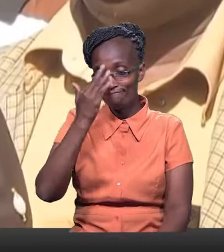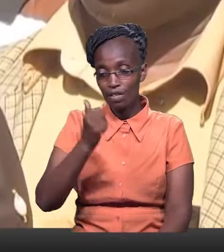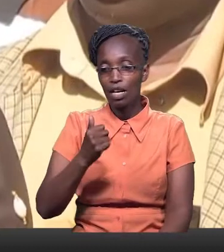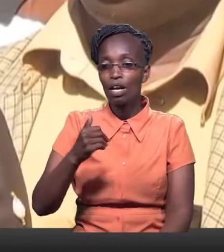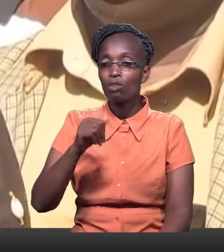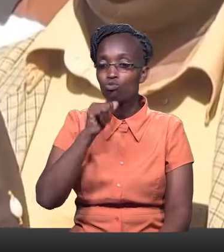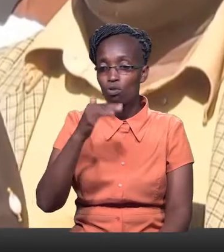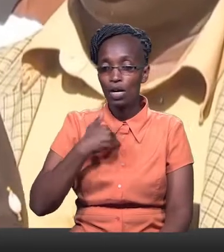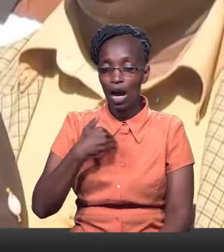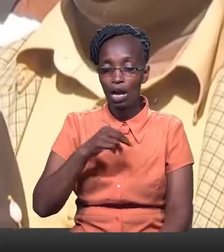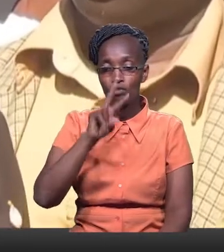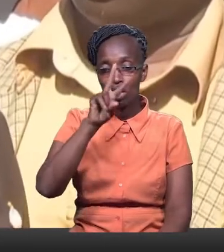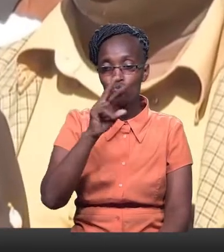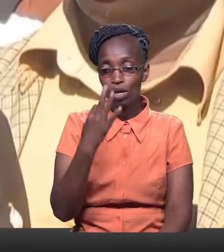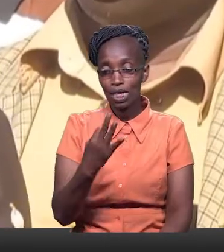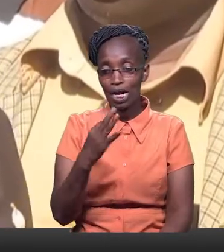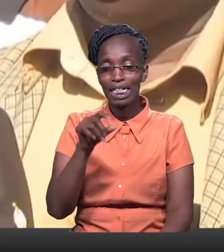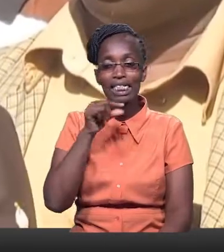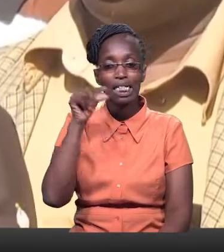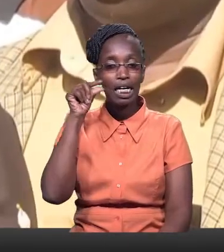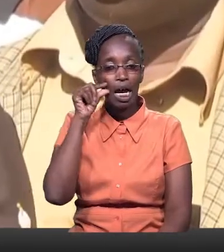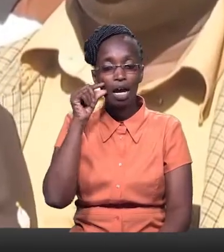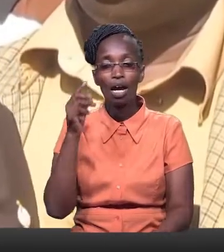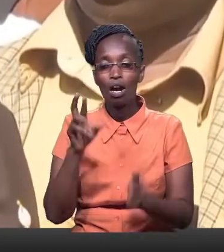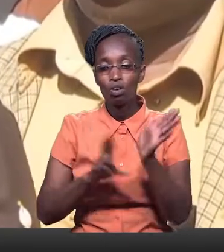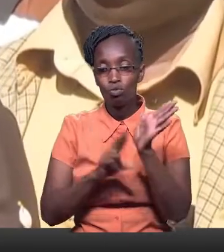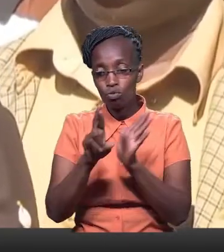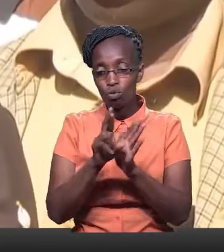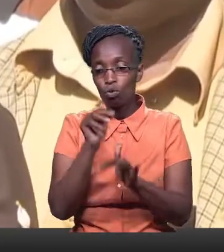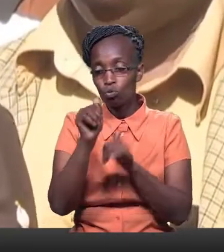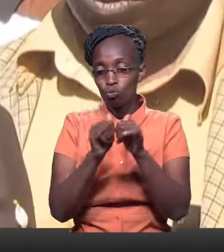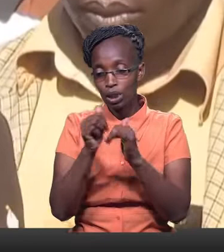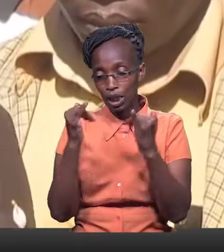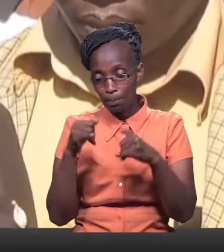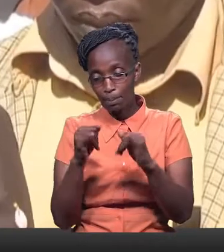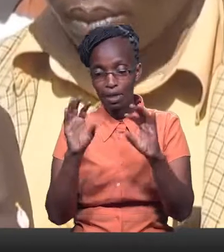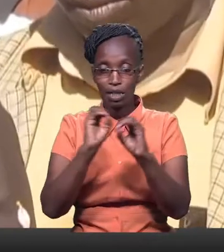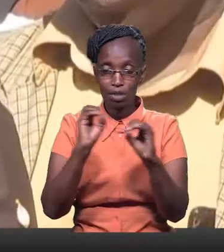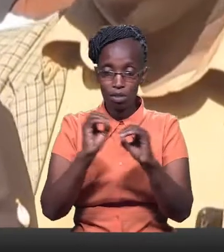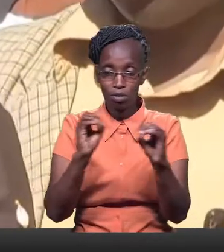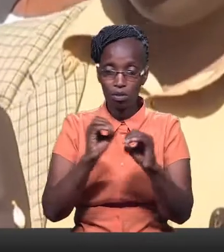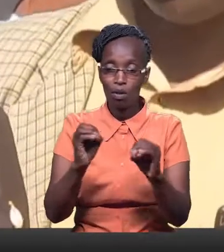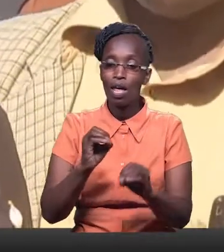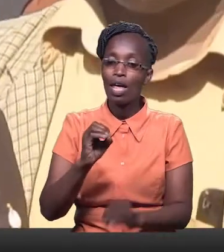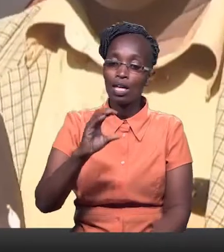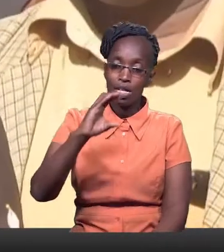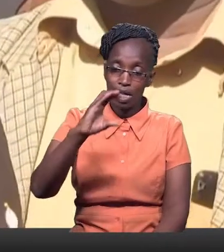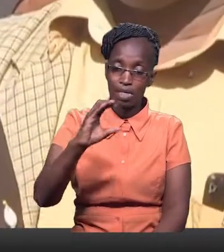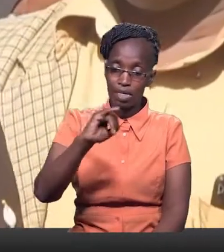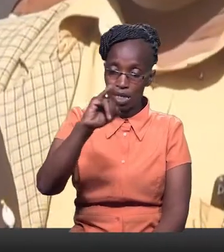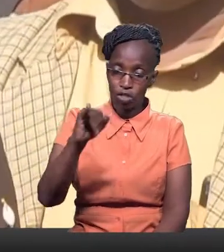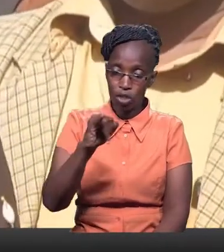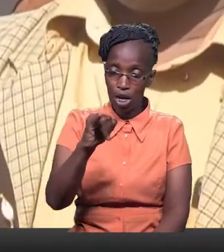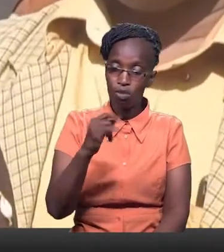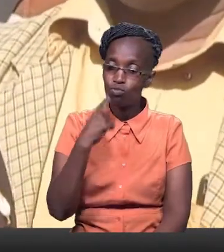supposed to have been implemented. And I remember the outgoing CJ, or the CJ who left, that is CJ Maraga, actually said that this parliament to be